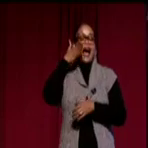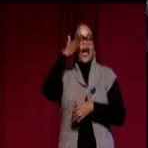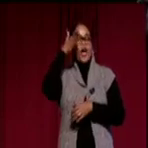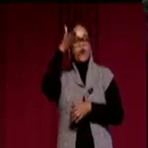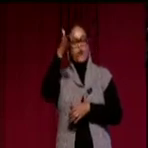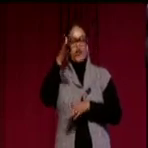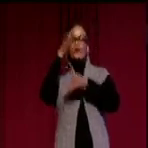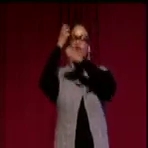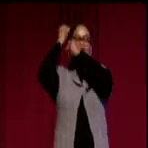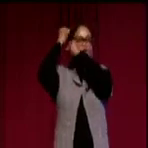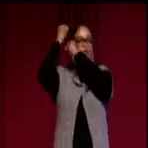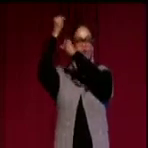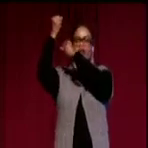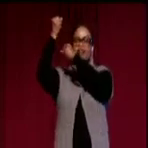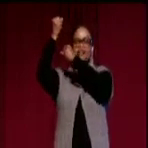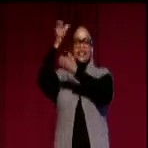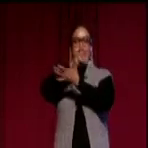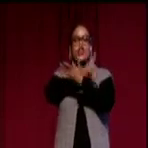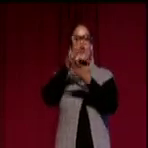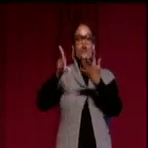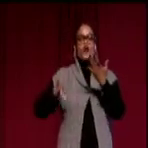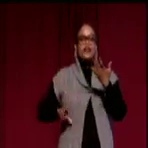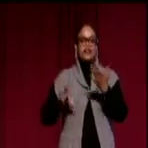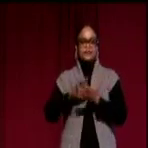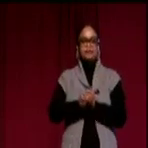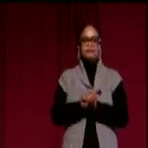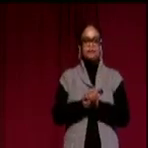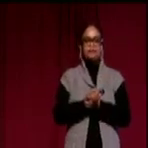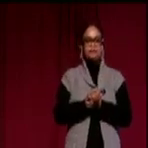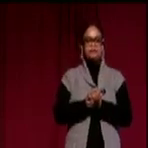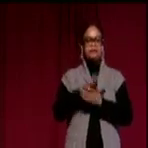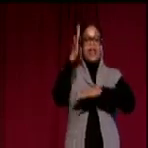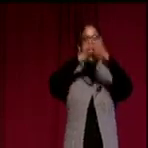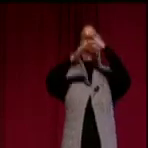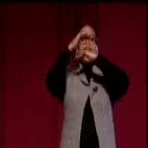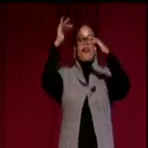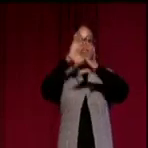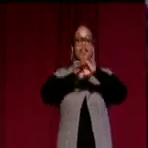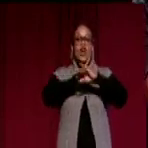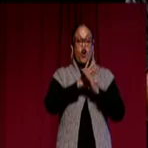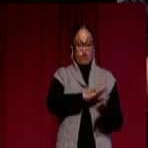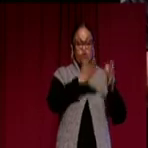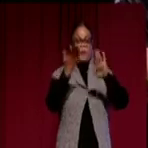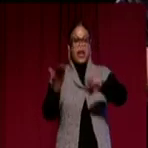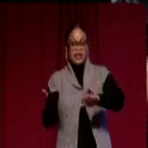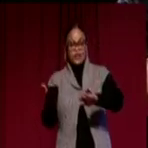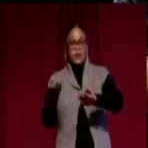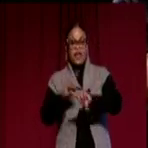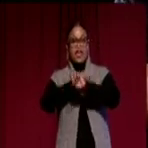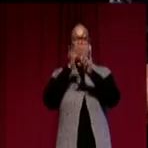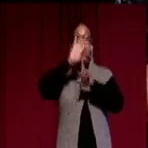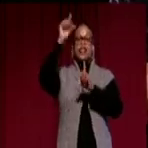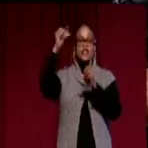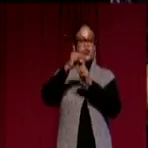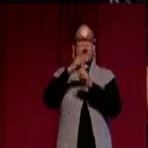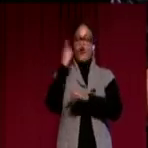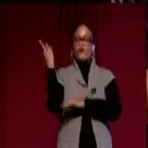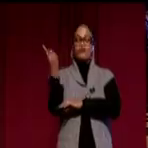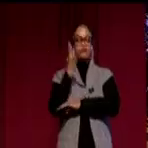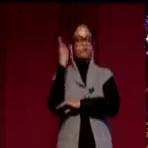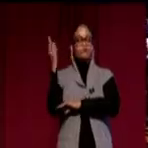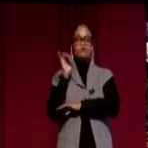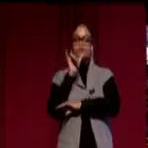will trust in the Lord. Heaven and earth shall pass away, but his word shall